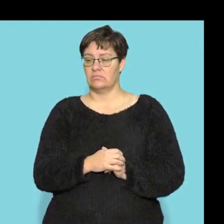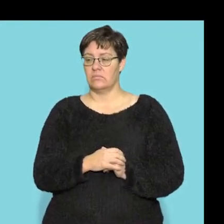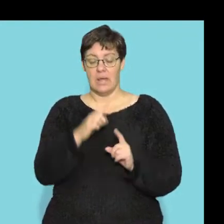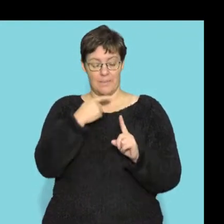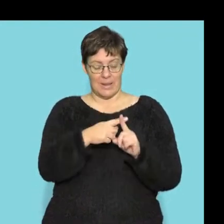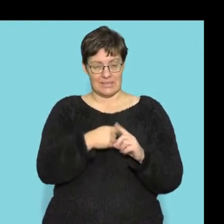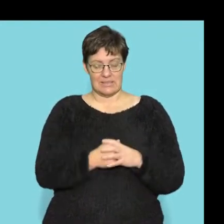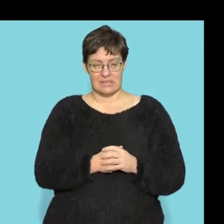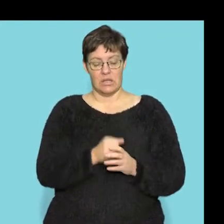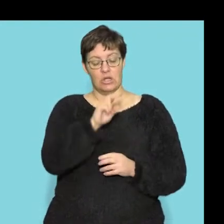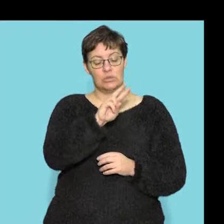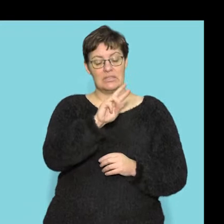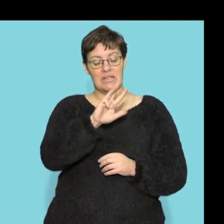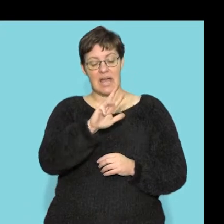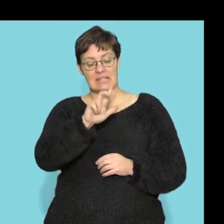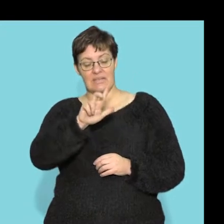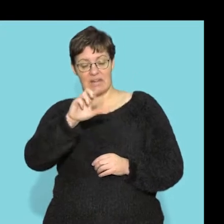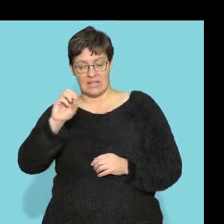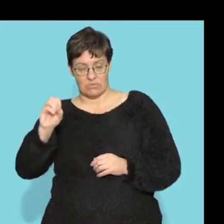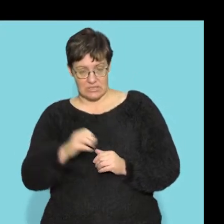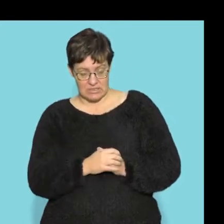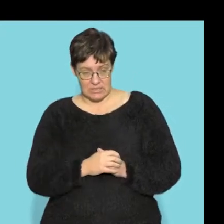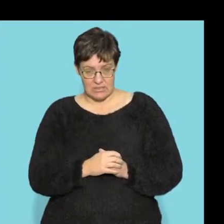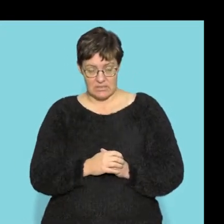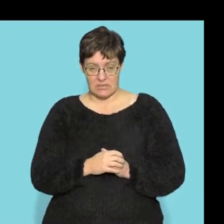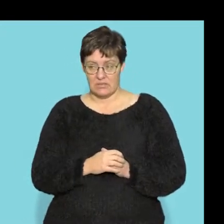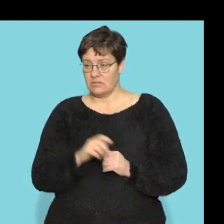plus the 29,700. Let's just verify.